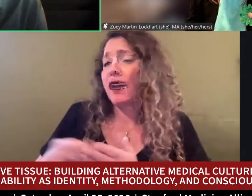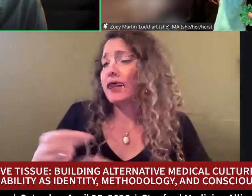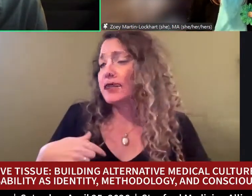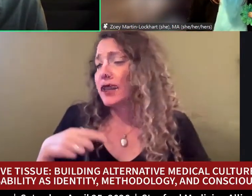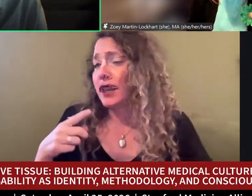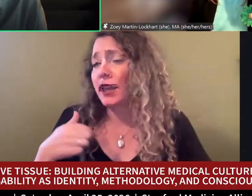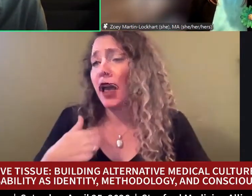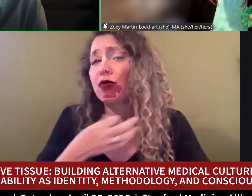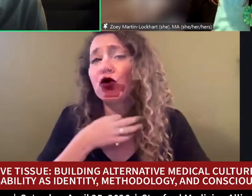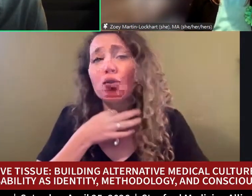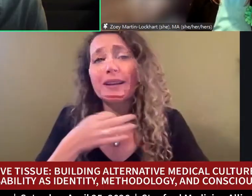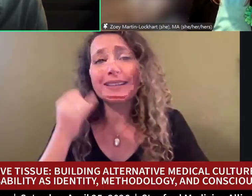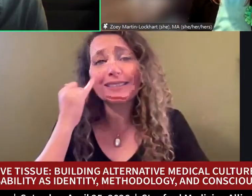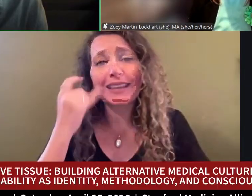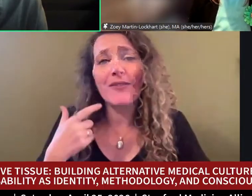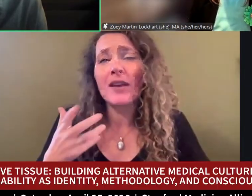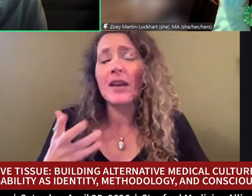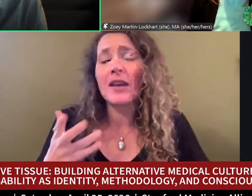of wonder